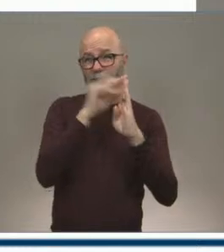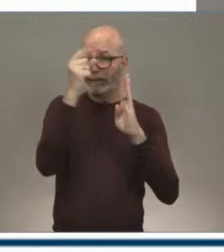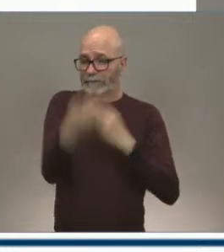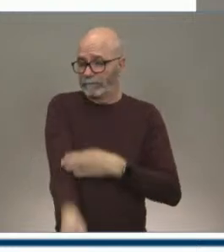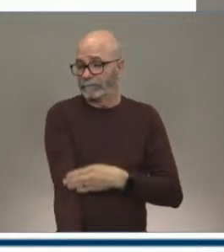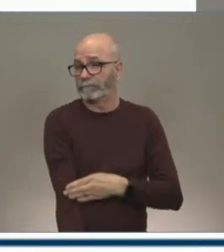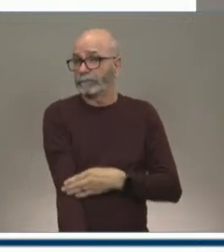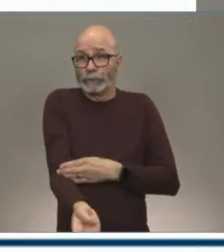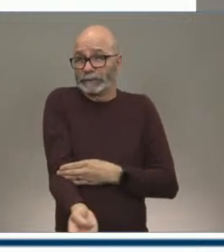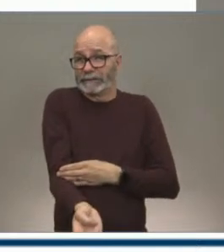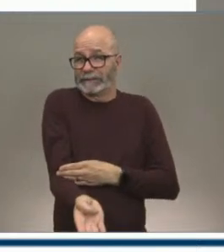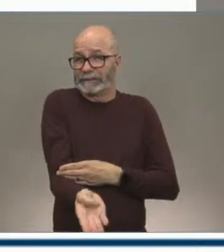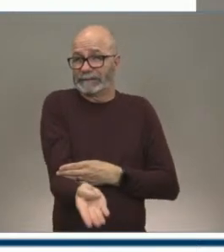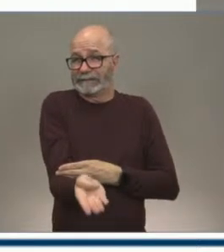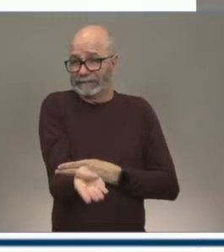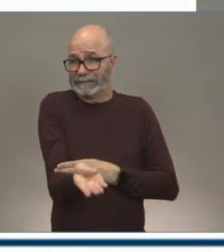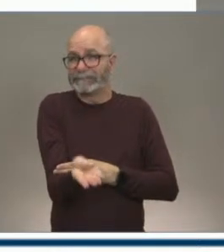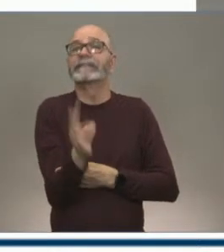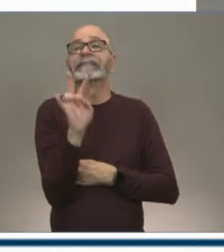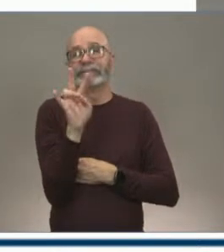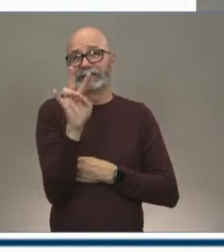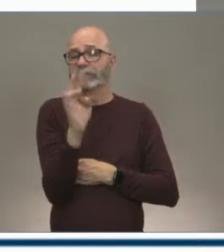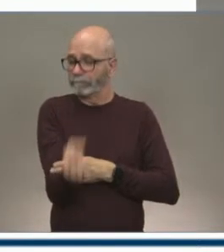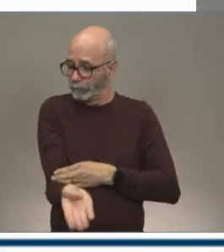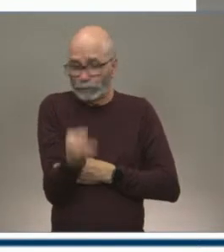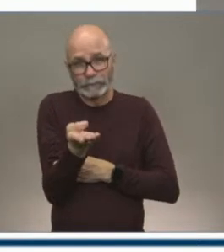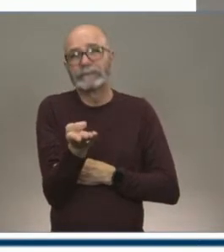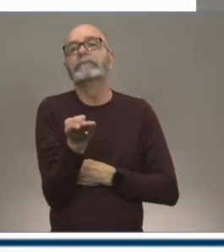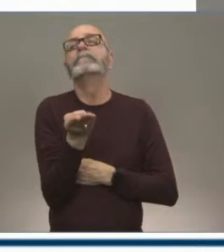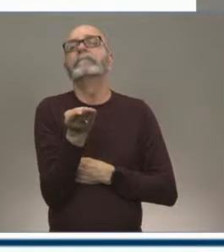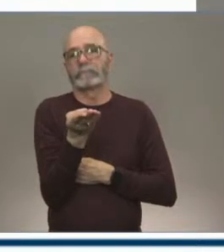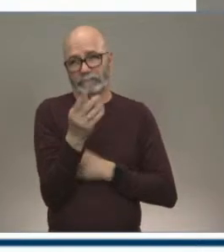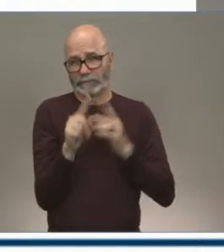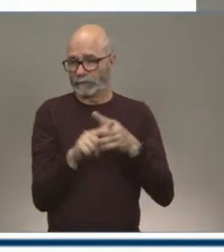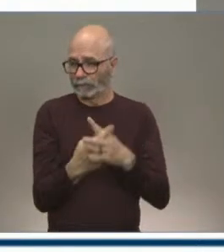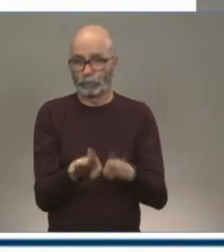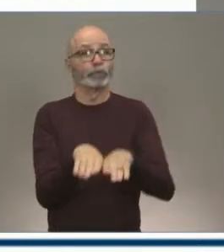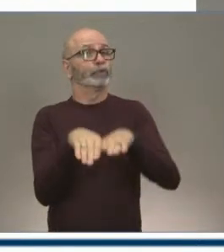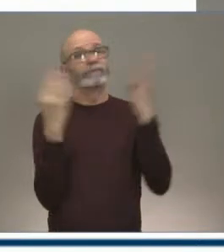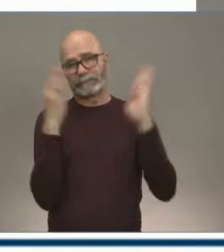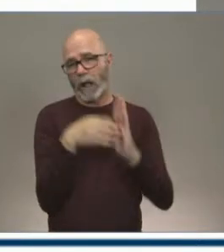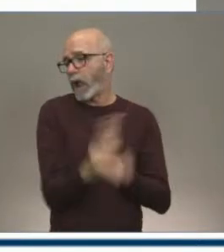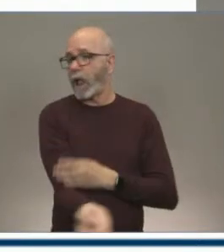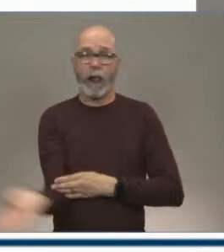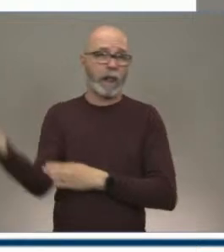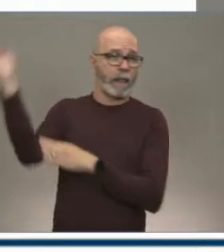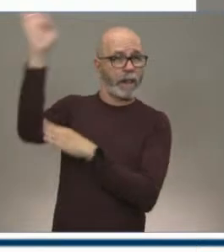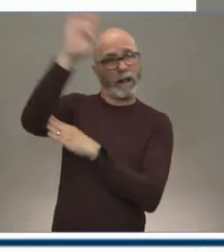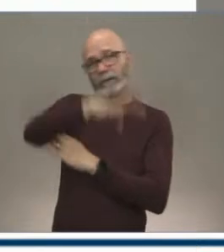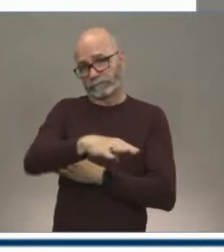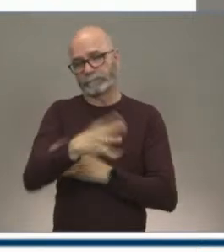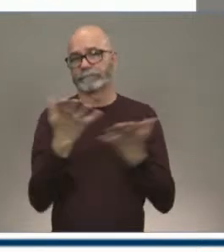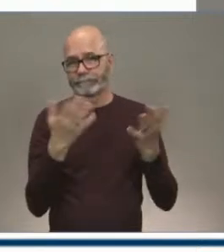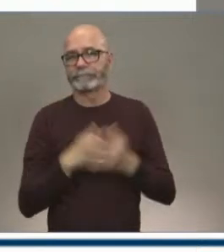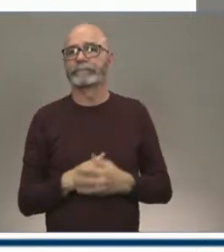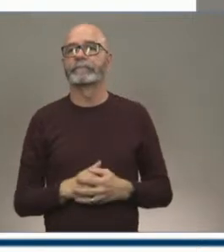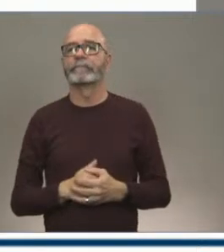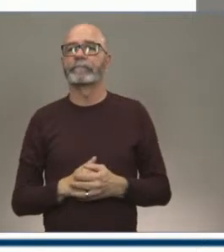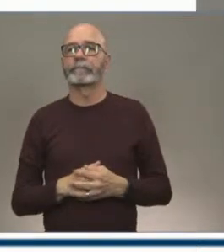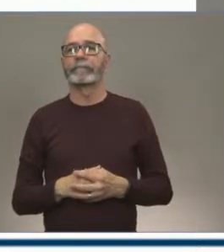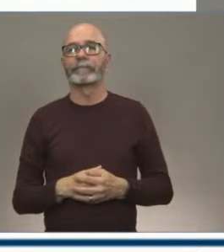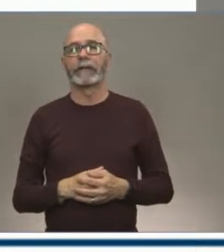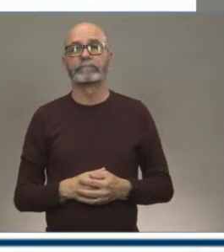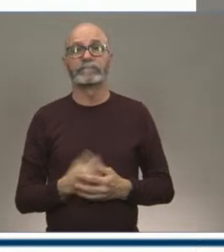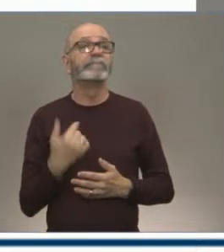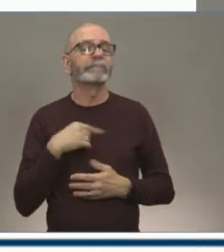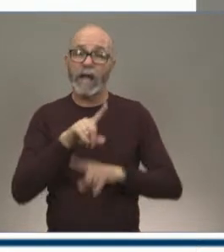that coming. I know there's a lot of interest among Nova Scotians who want to book their vaccine clinics, and I just asked for people's patience as